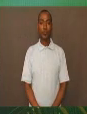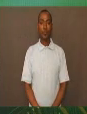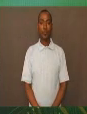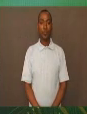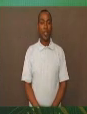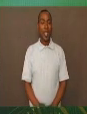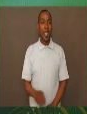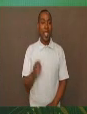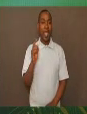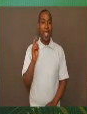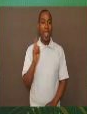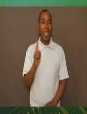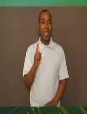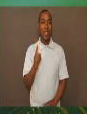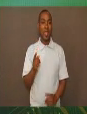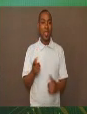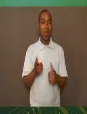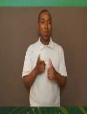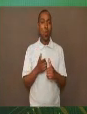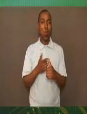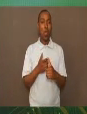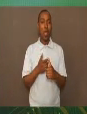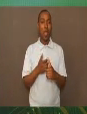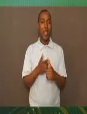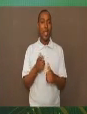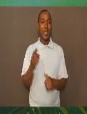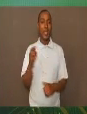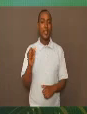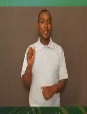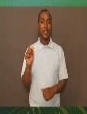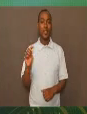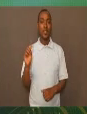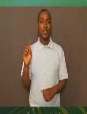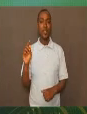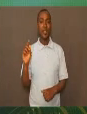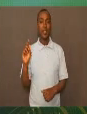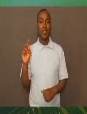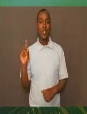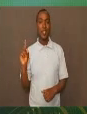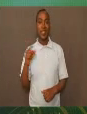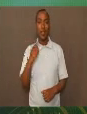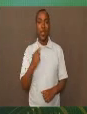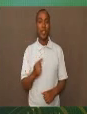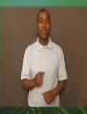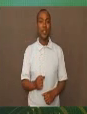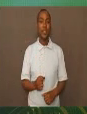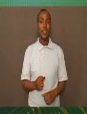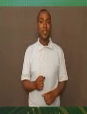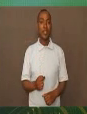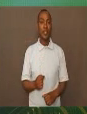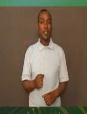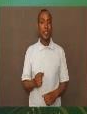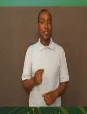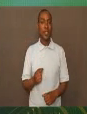One of the biggest concerns with STDs is that often they